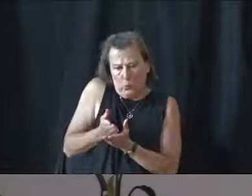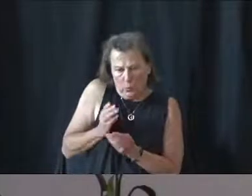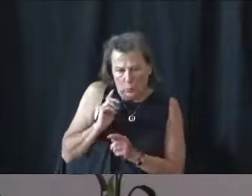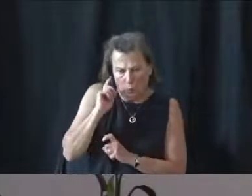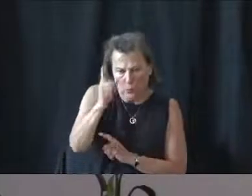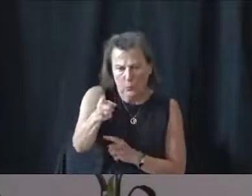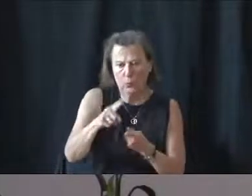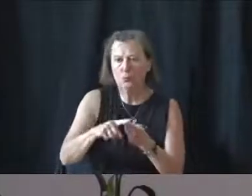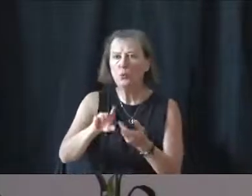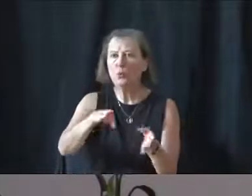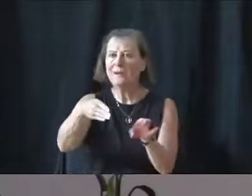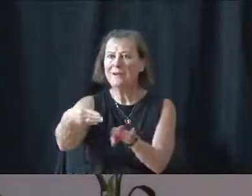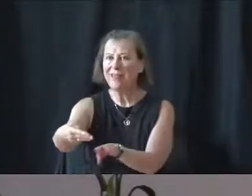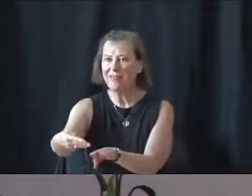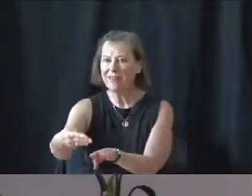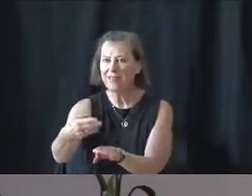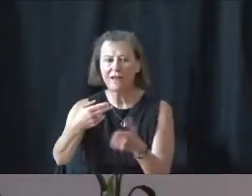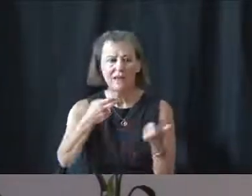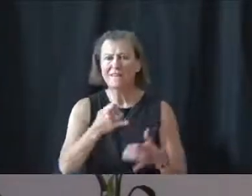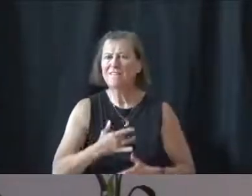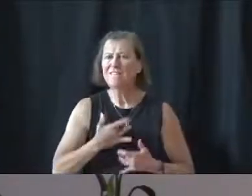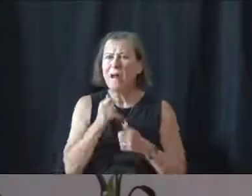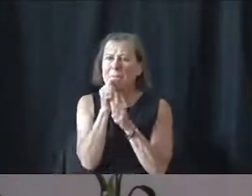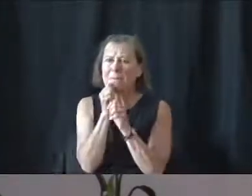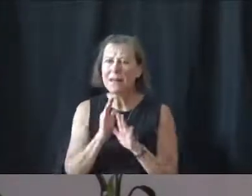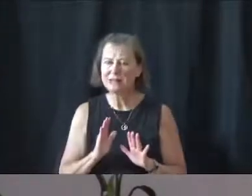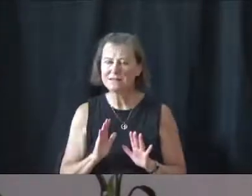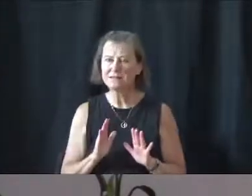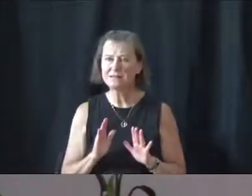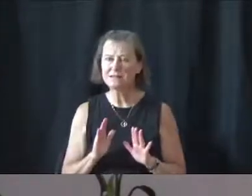he felt tremendously blessed.